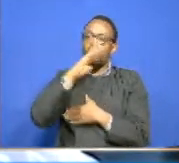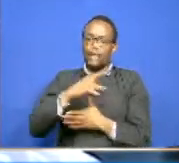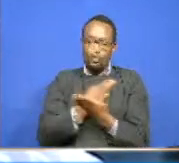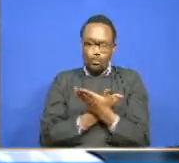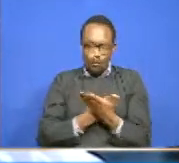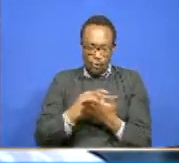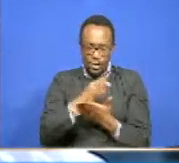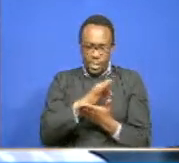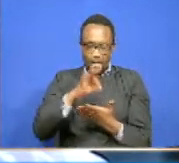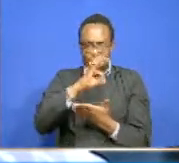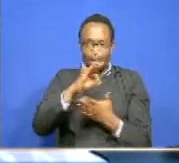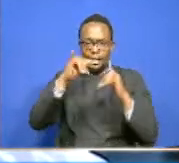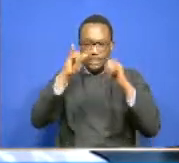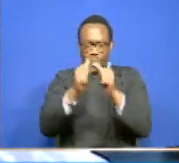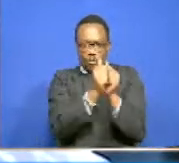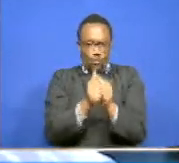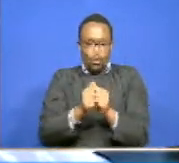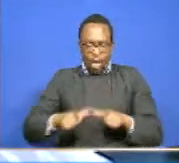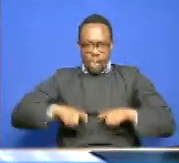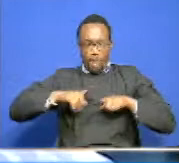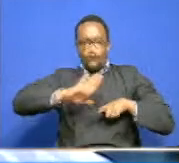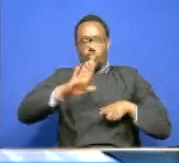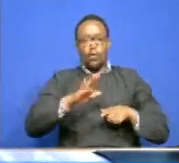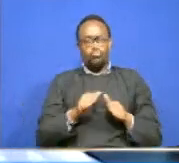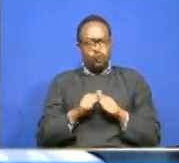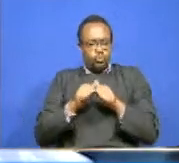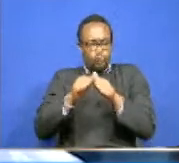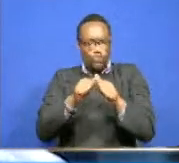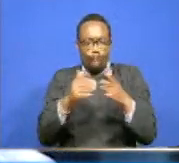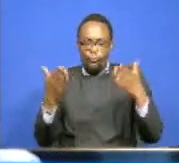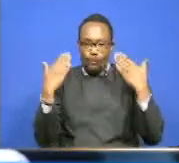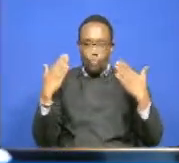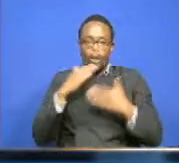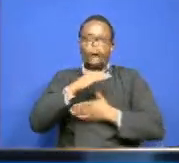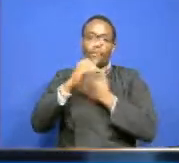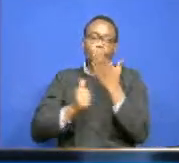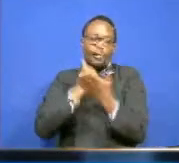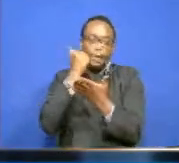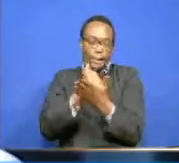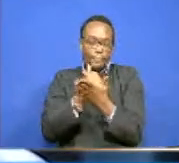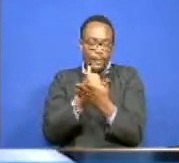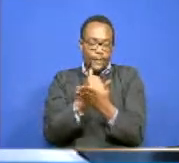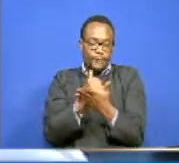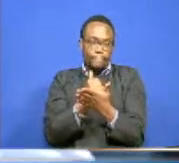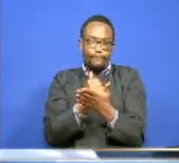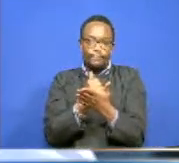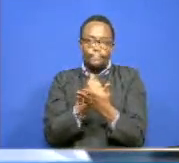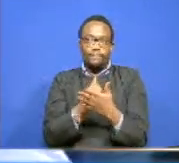Spirit be among you and remain with you always. Amen.